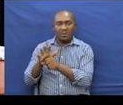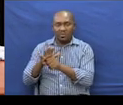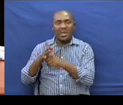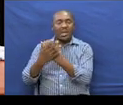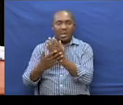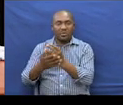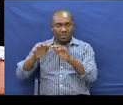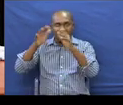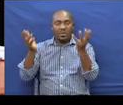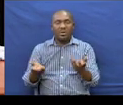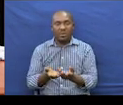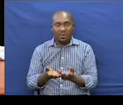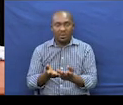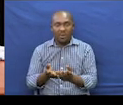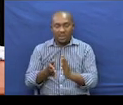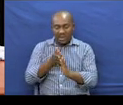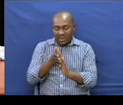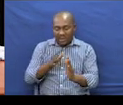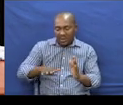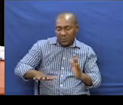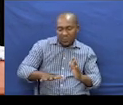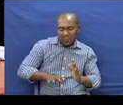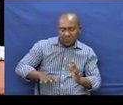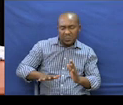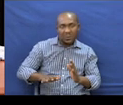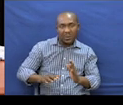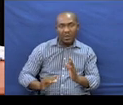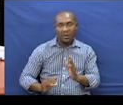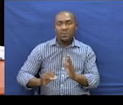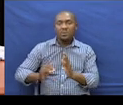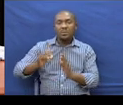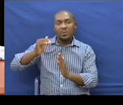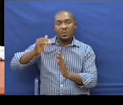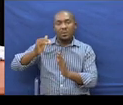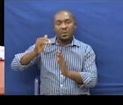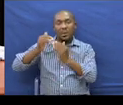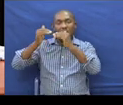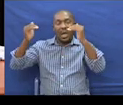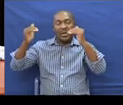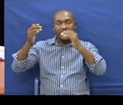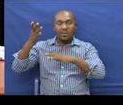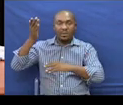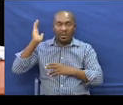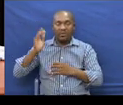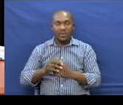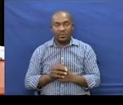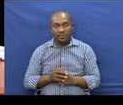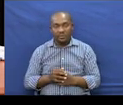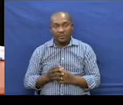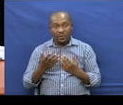countries, starting from the lowest to the highest level of government. So those are the two types of